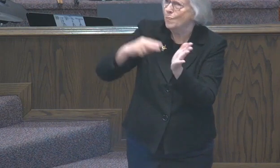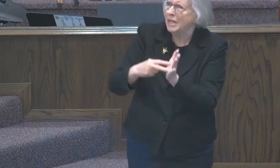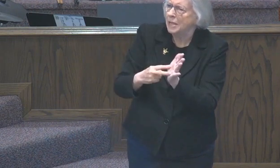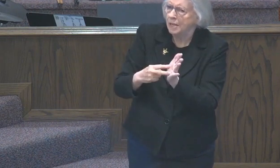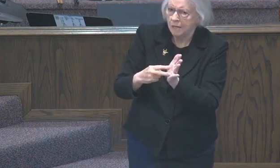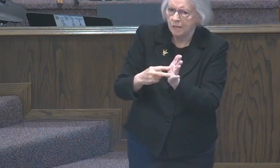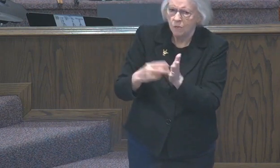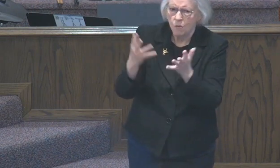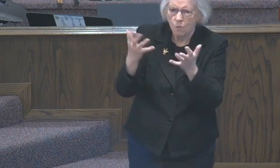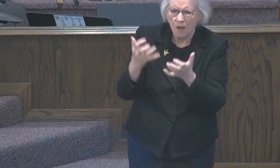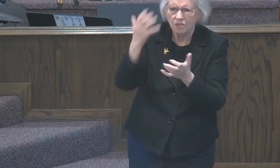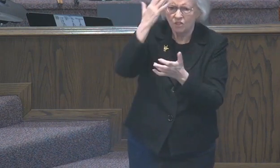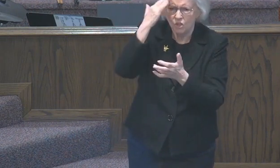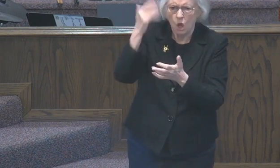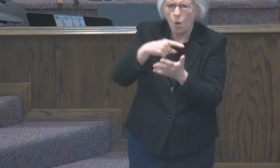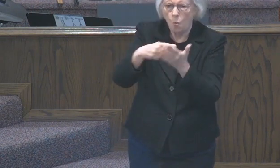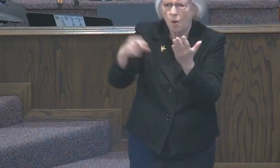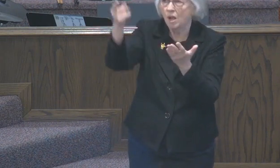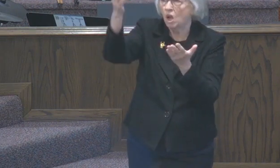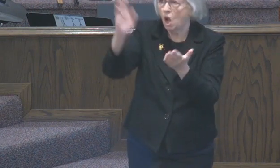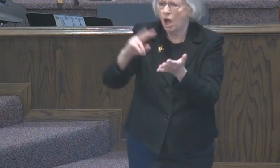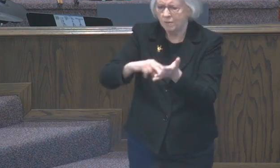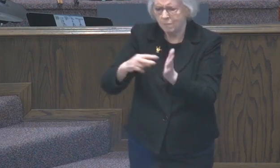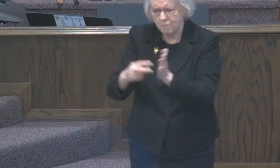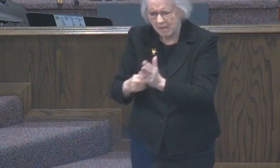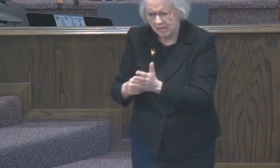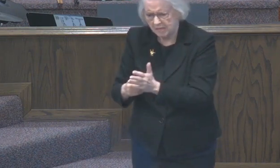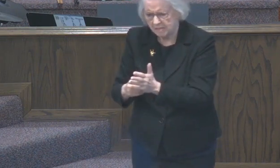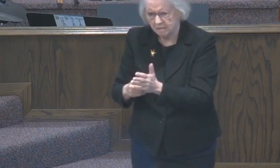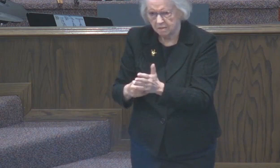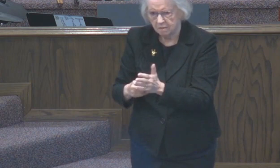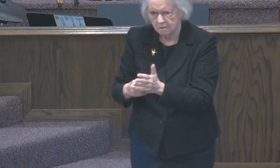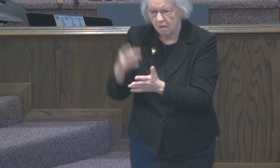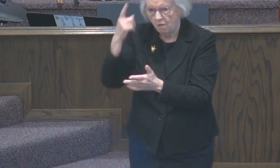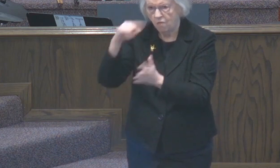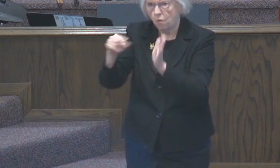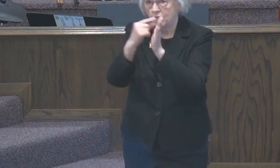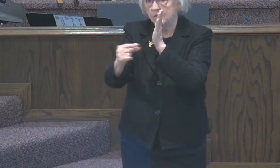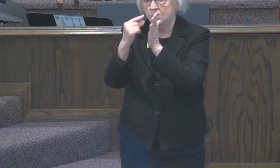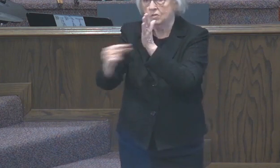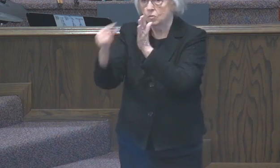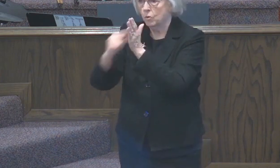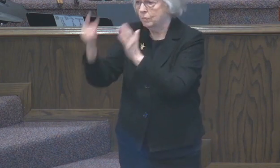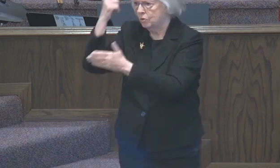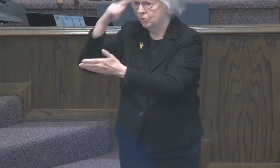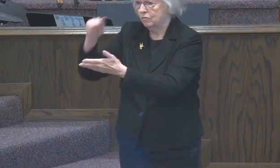help you get back on your right path, and to know when I need this discernment.